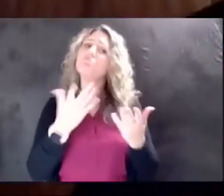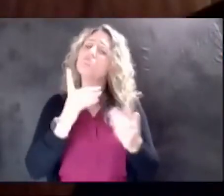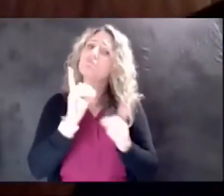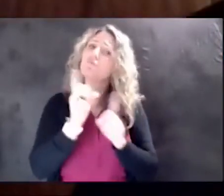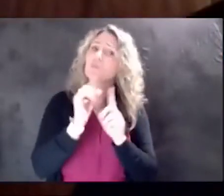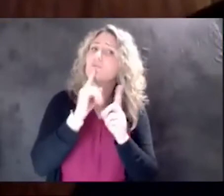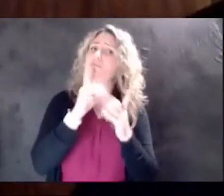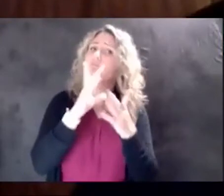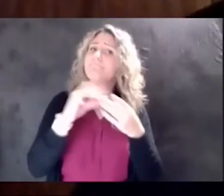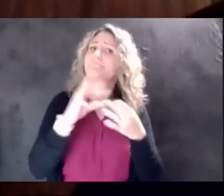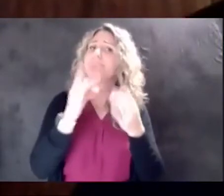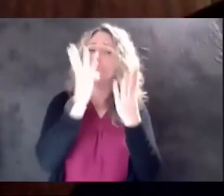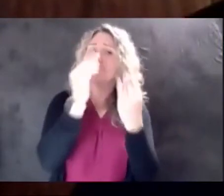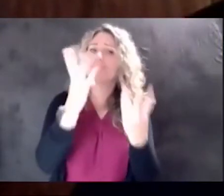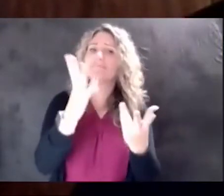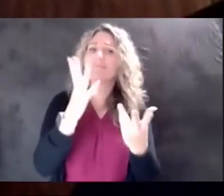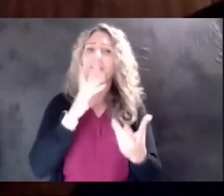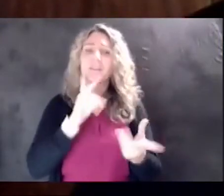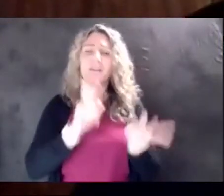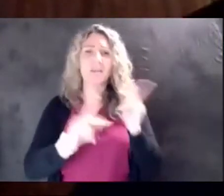right along there with you?